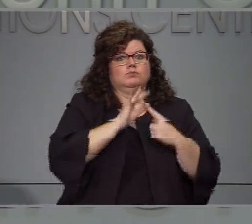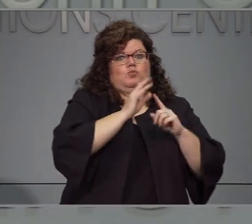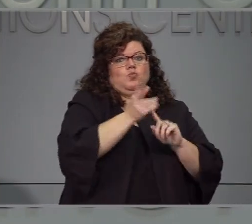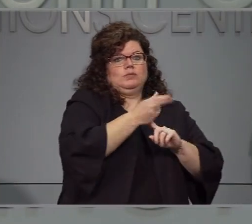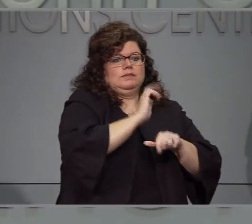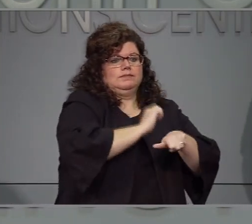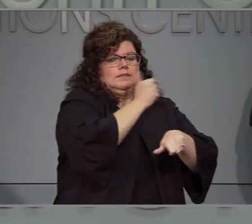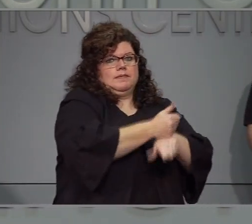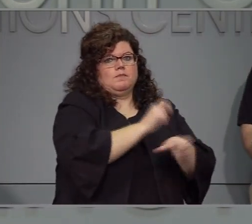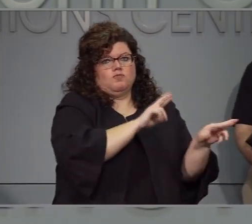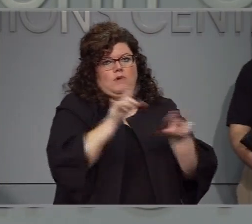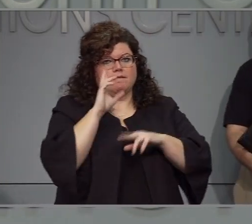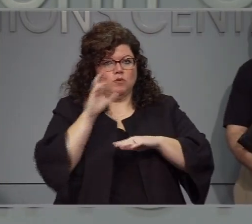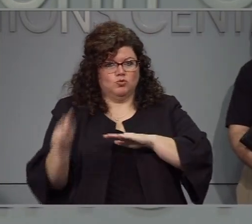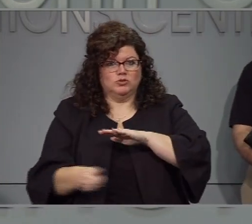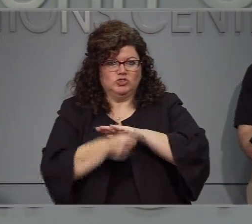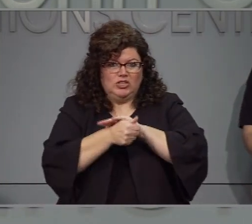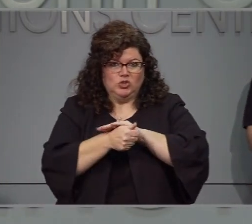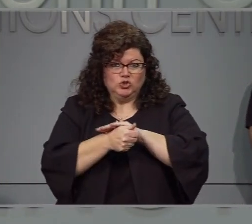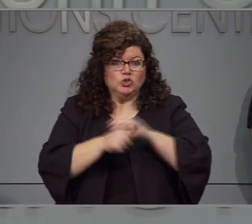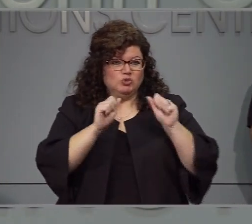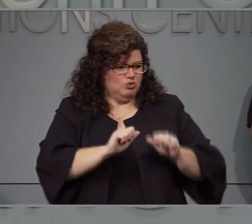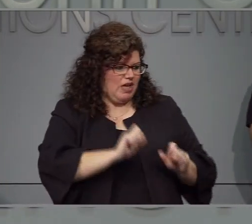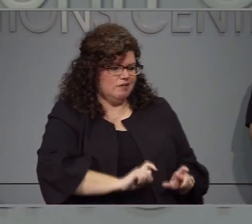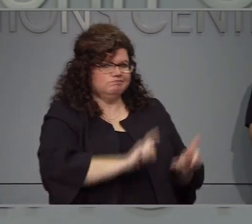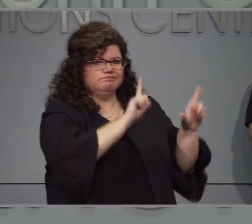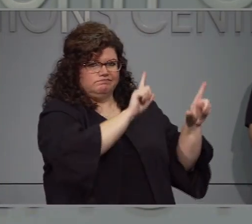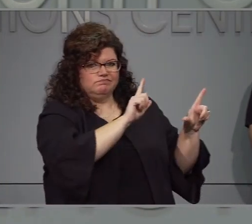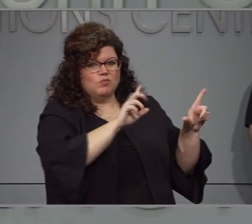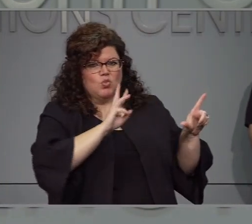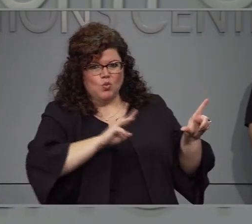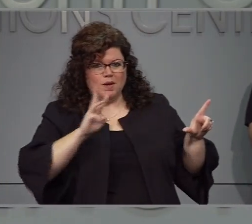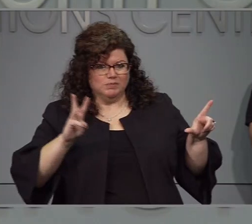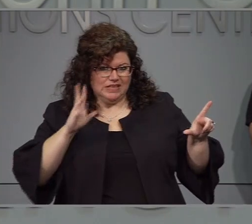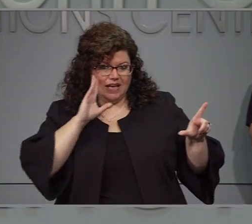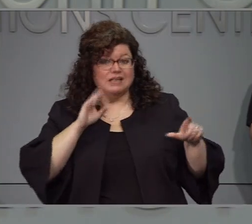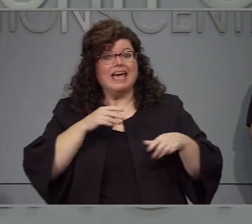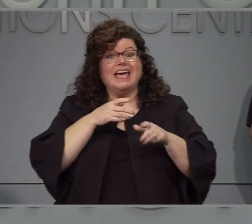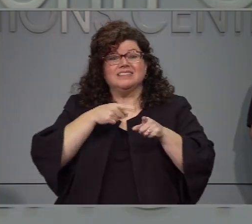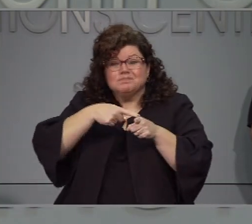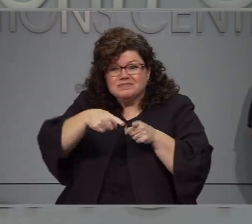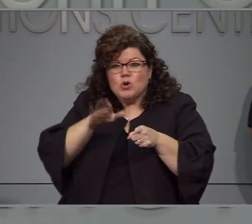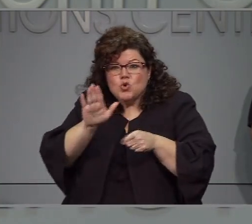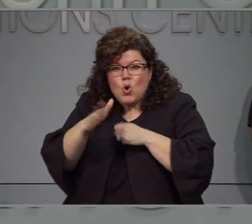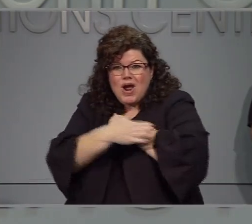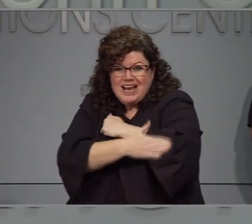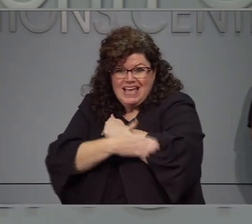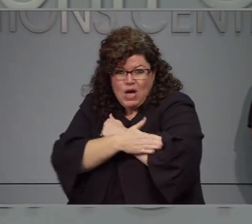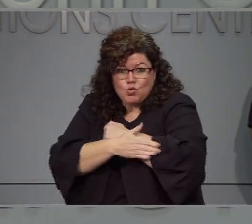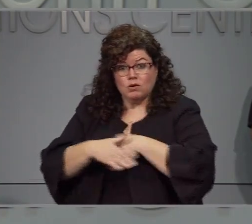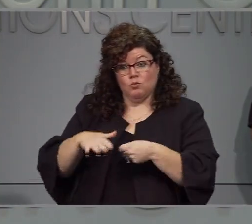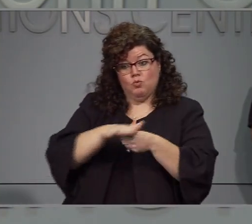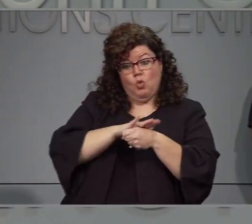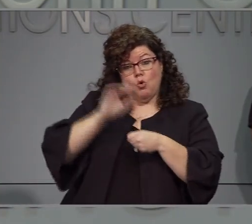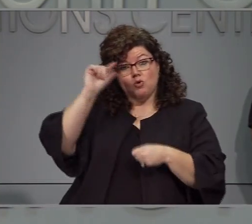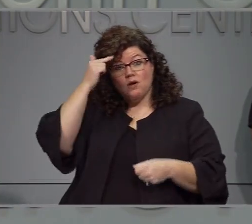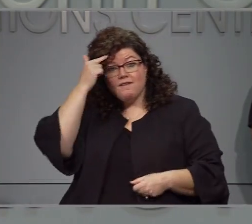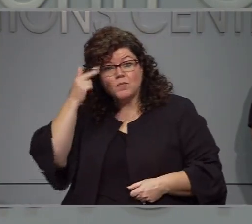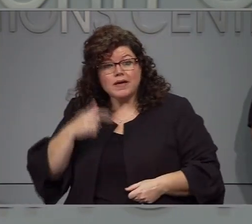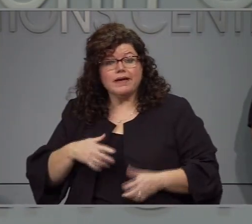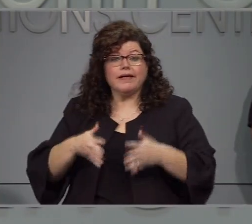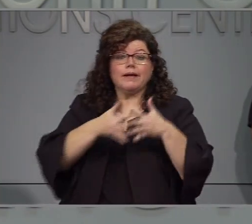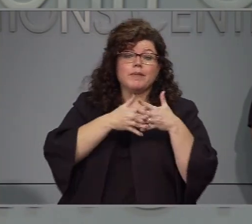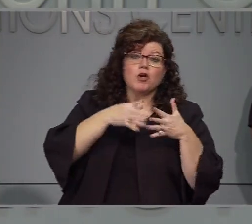social media channels for sheltering instructions for your county. Local governments and the American Red Cross have